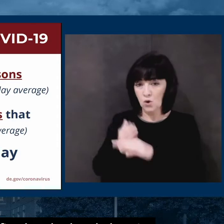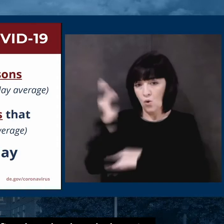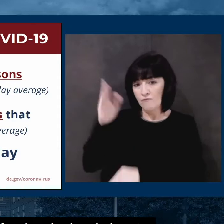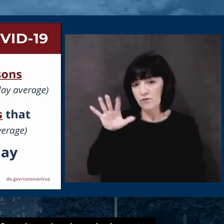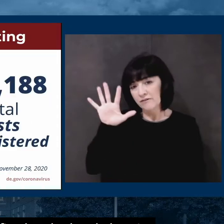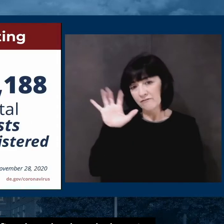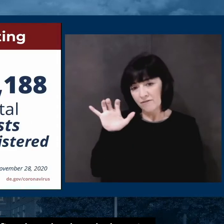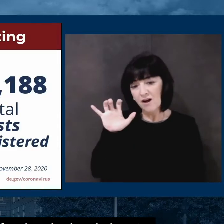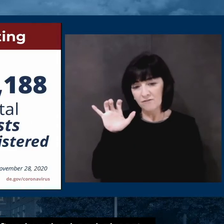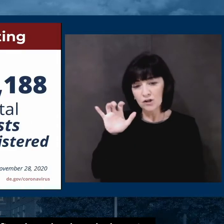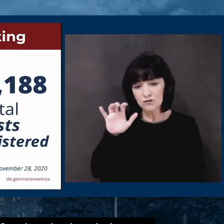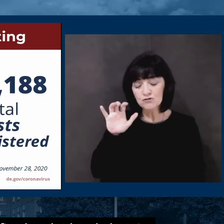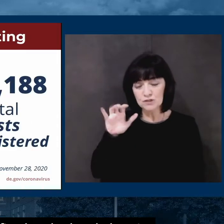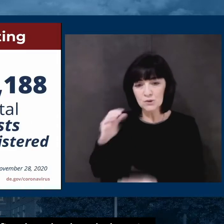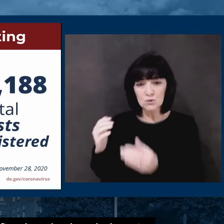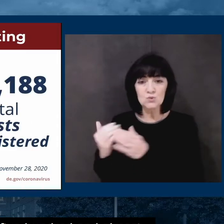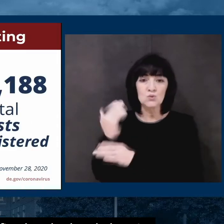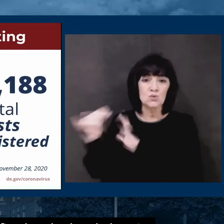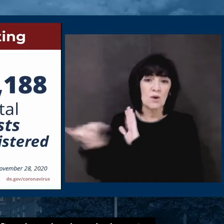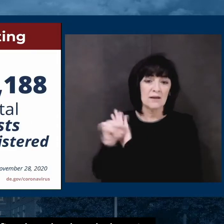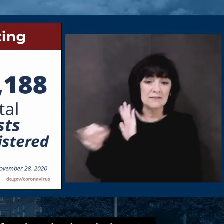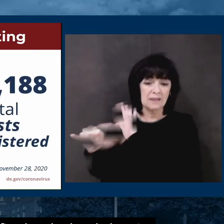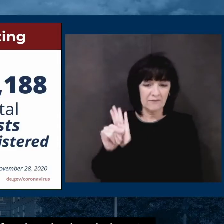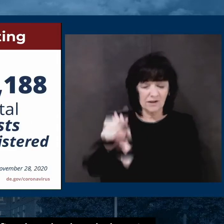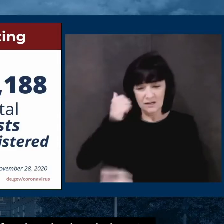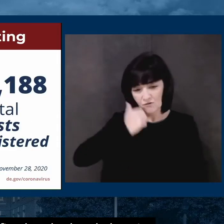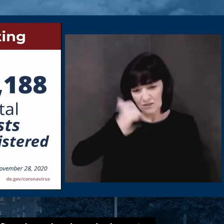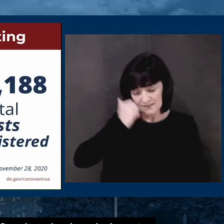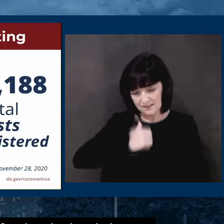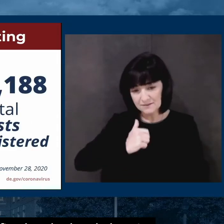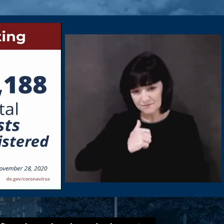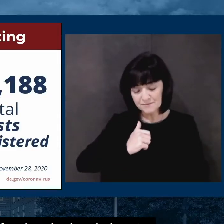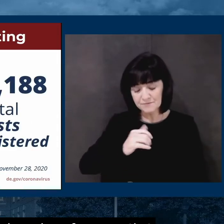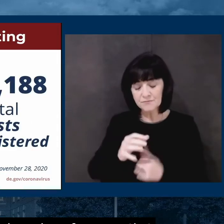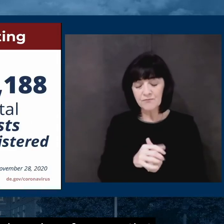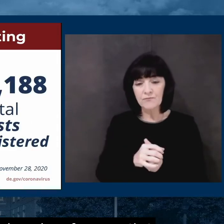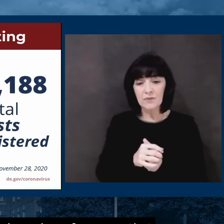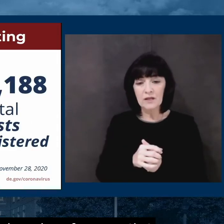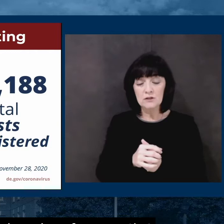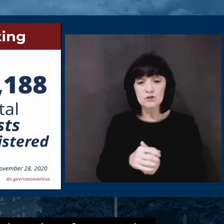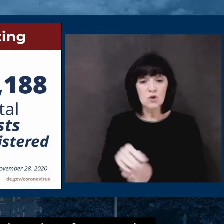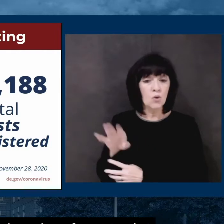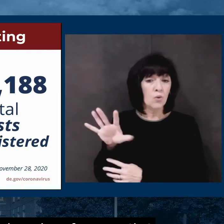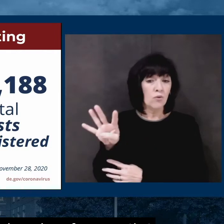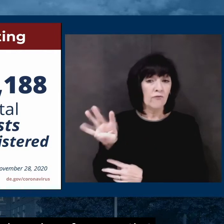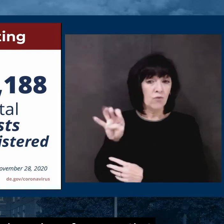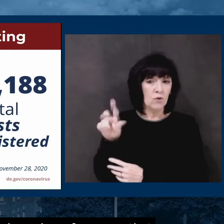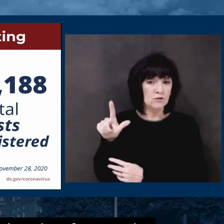reporting. The total number of persons that have been tested in our state,